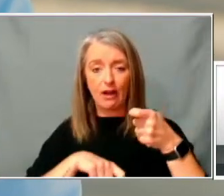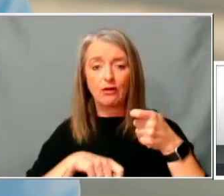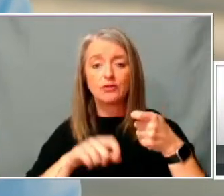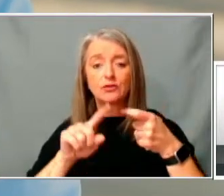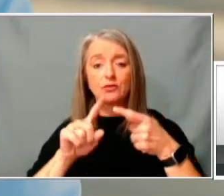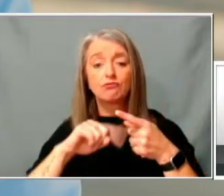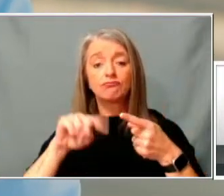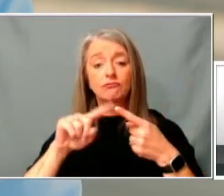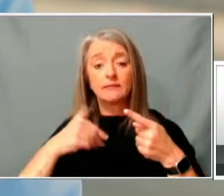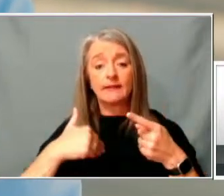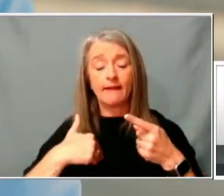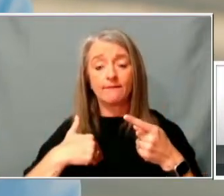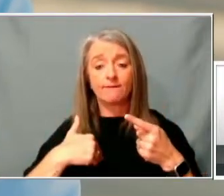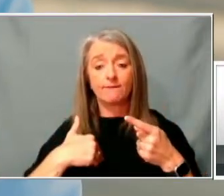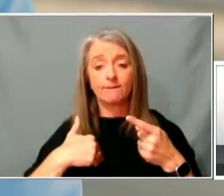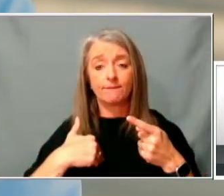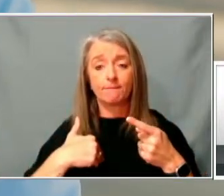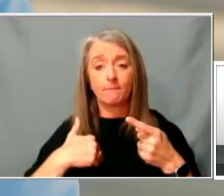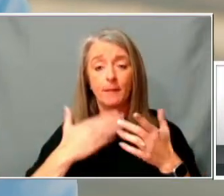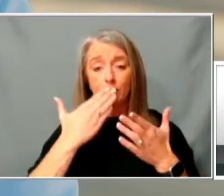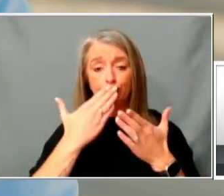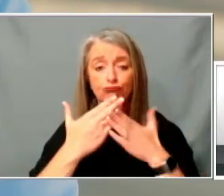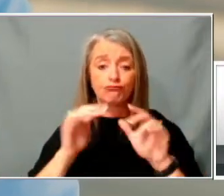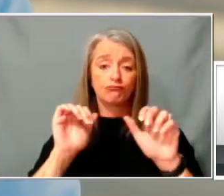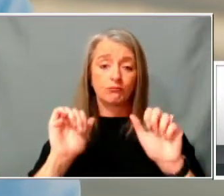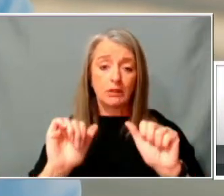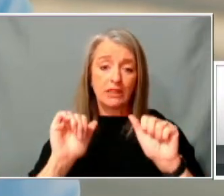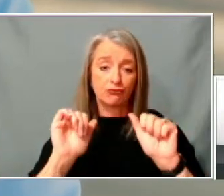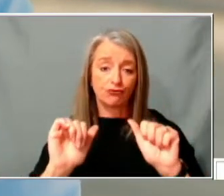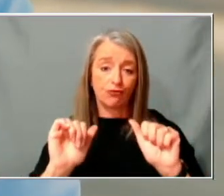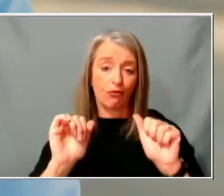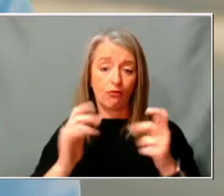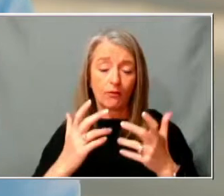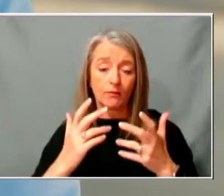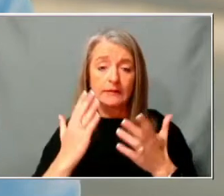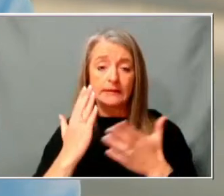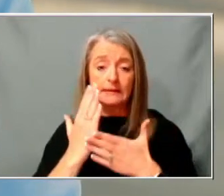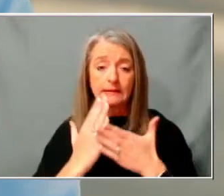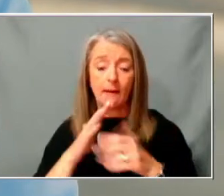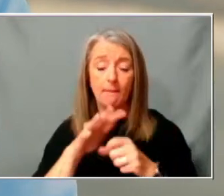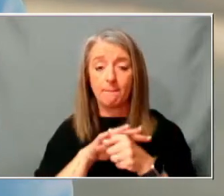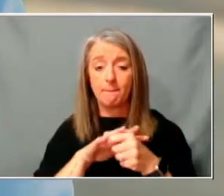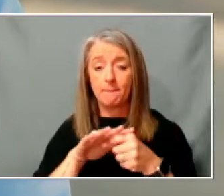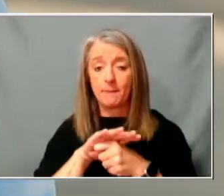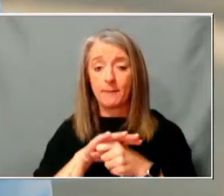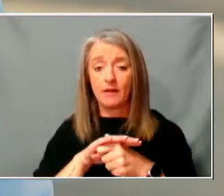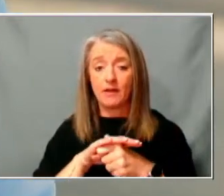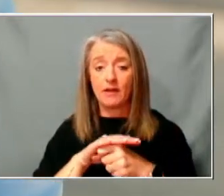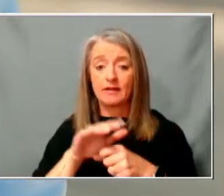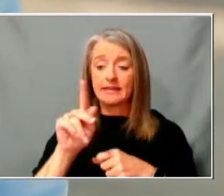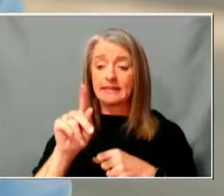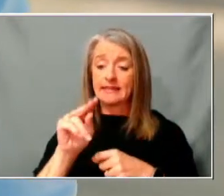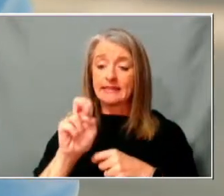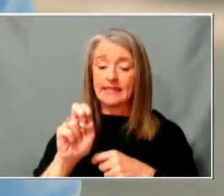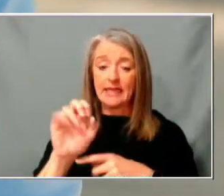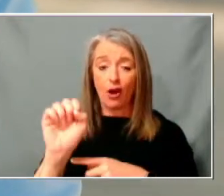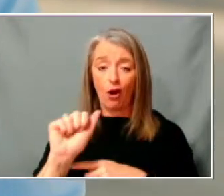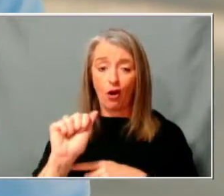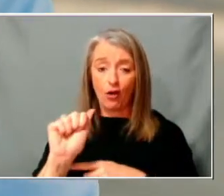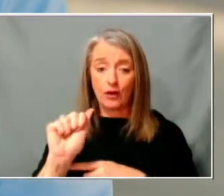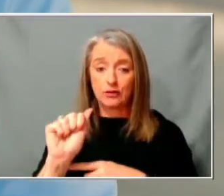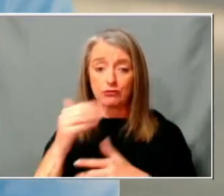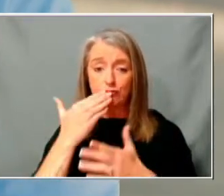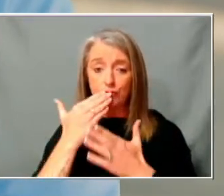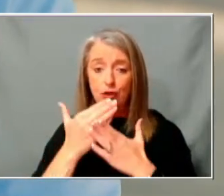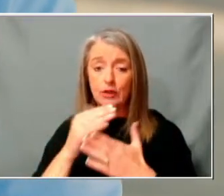some good potential at least. I think other areas for knee arthritis, etc., we also have some pretty good